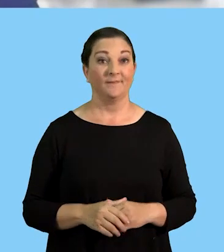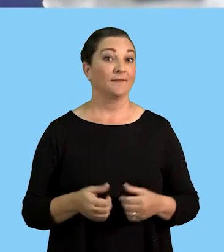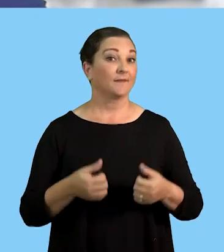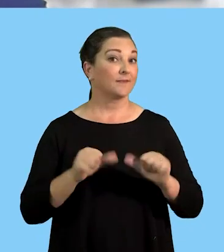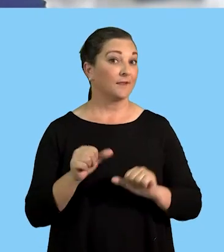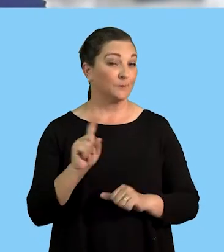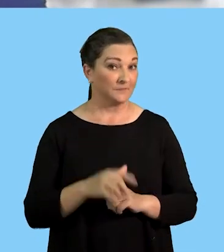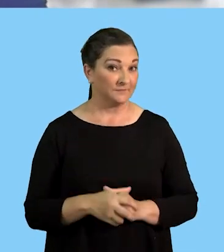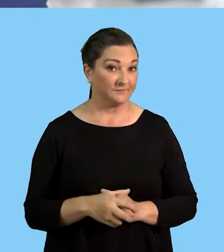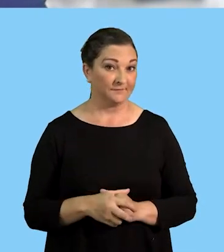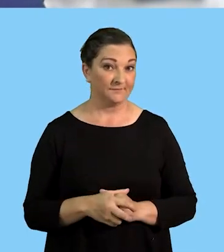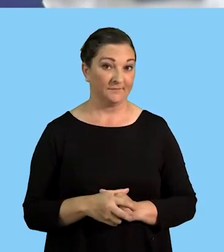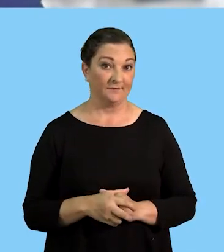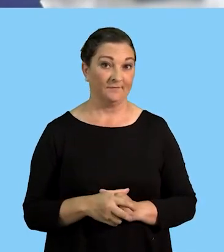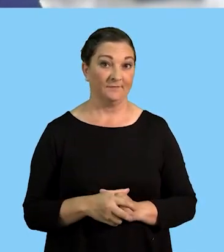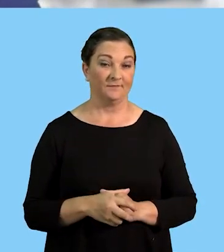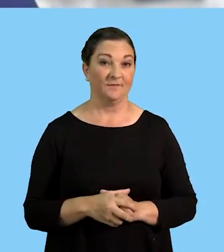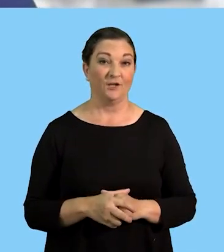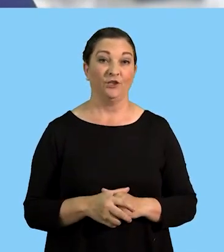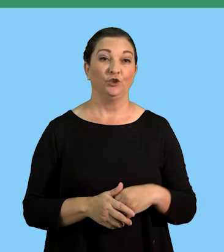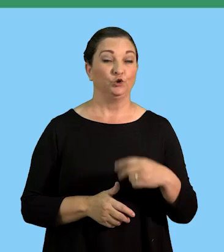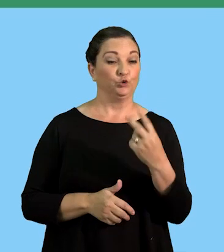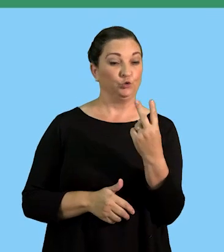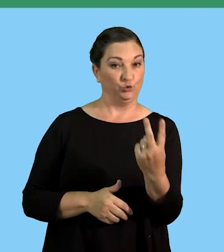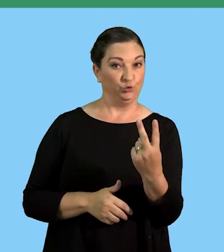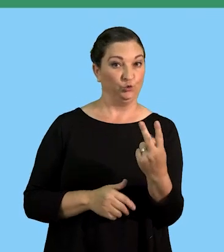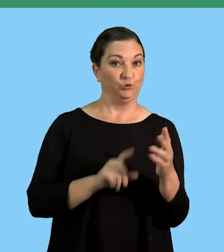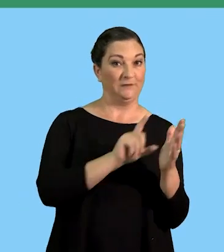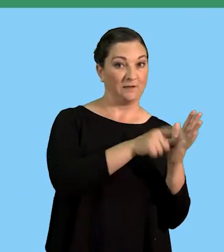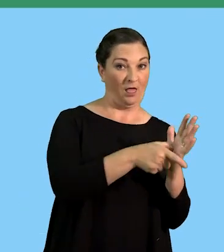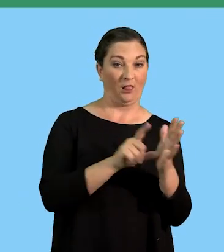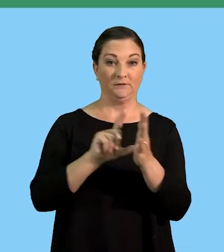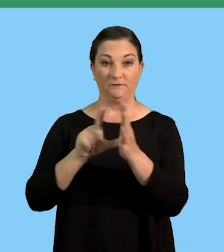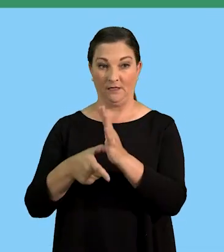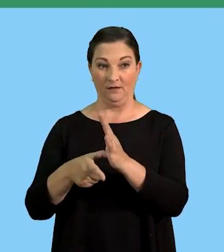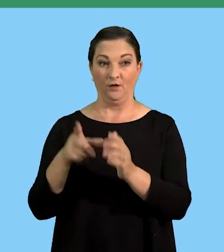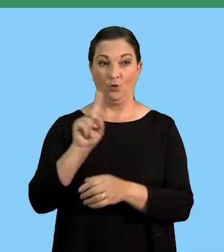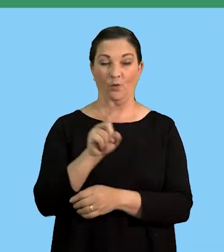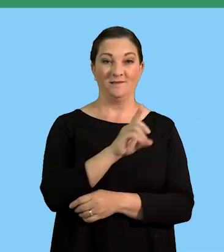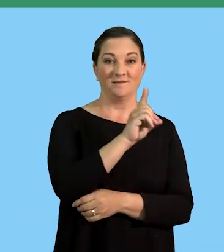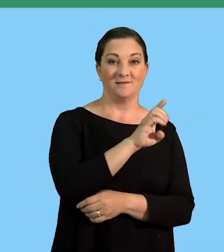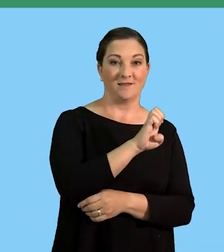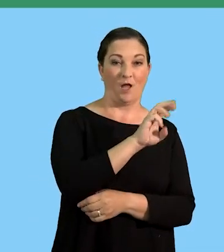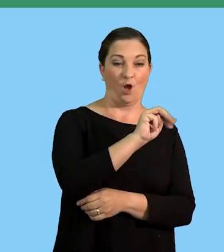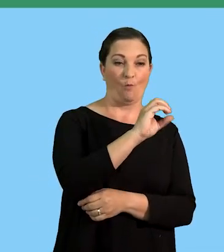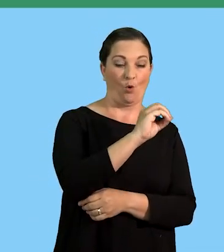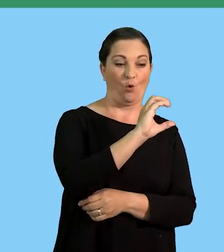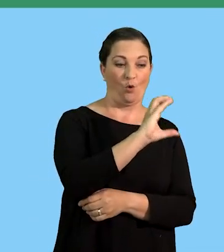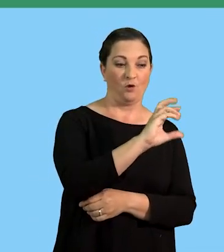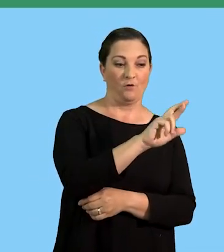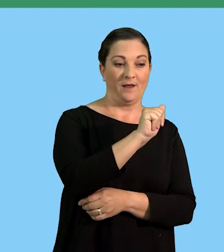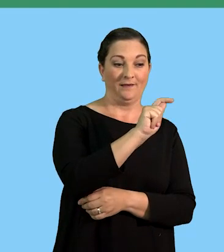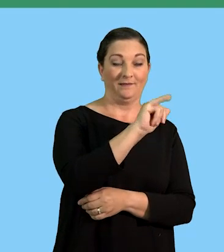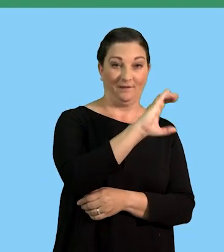of the business. Then, we look into the two first leadership styles, which is democratic and autocratic.